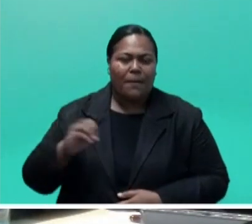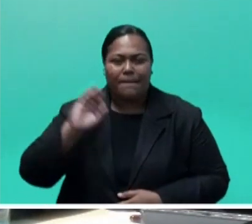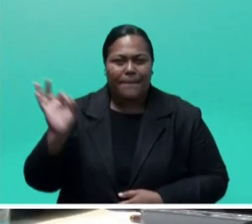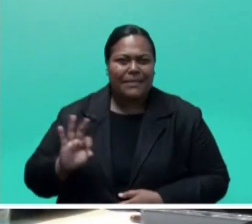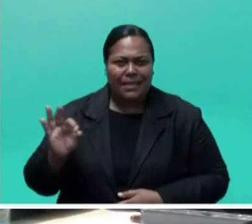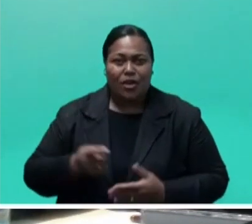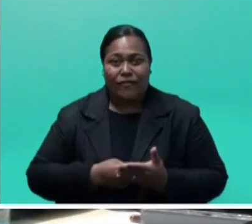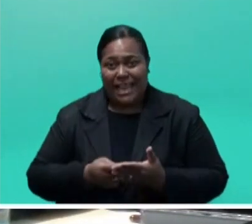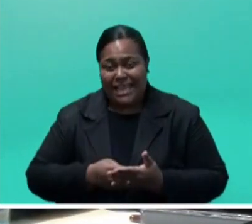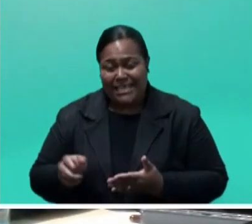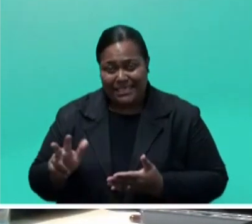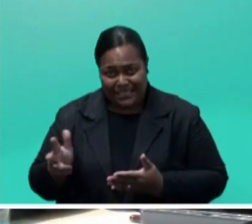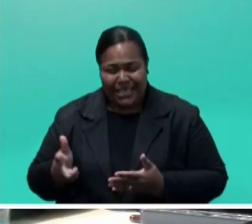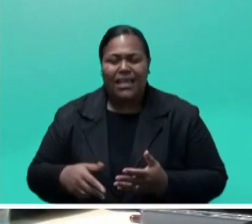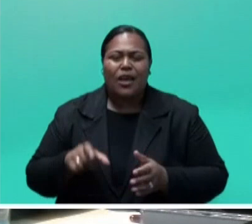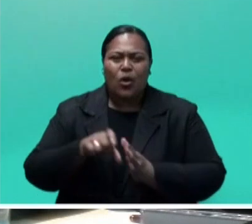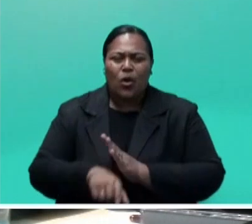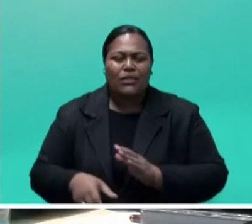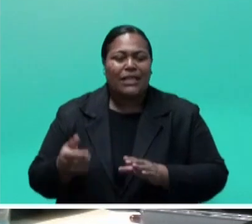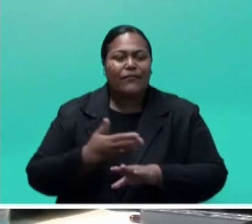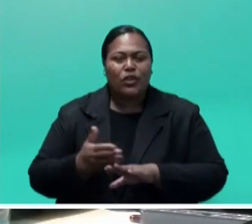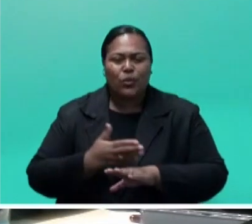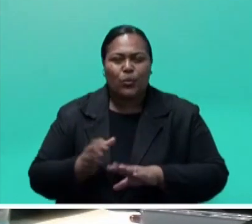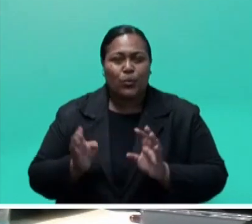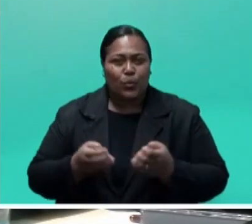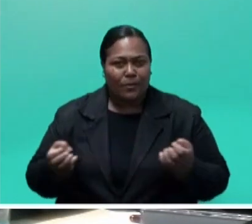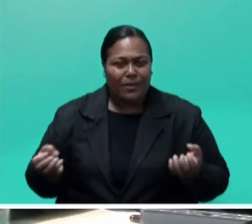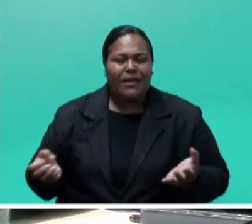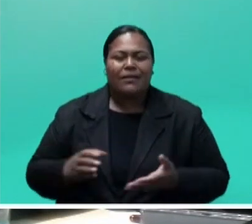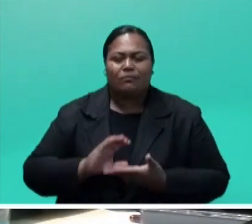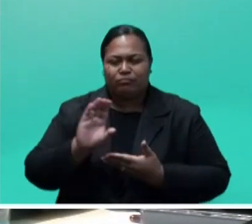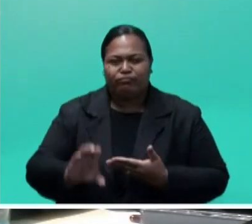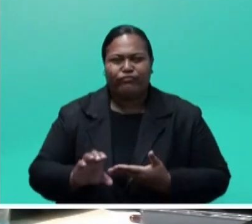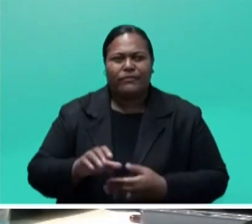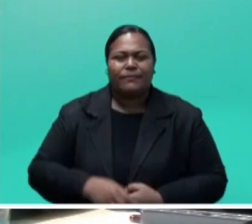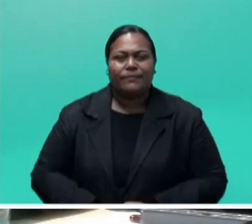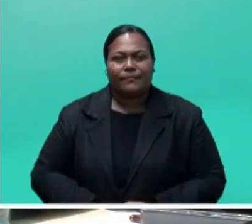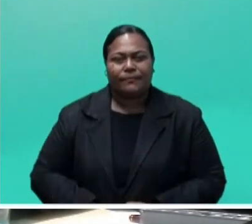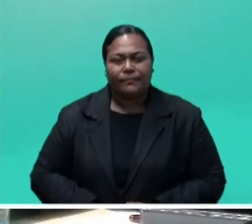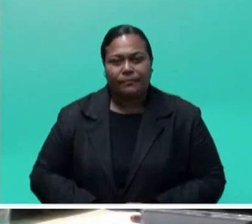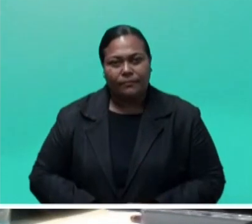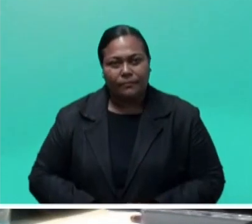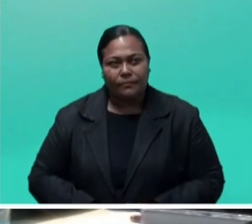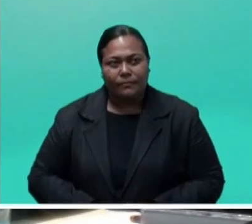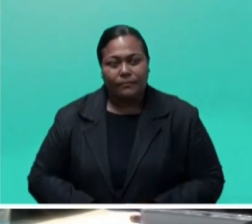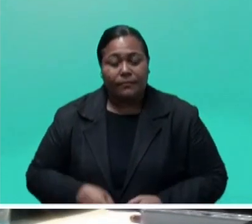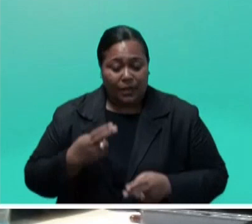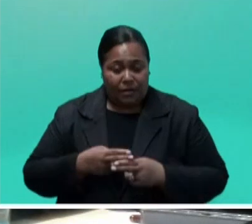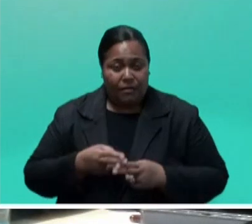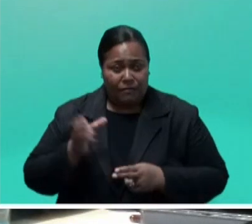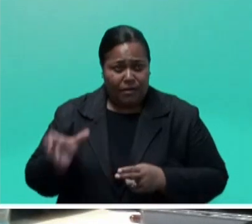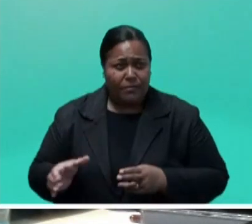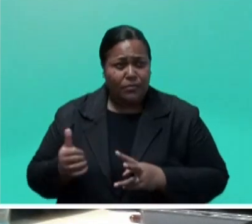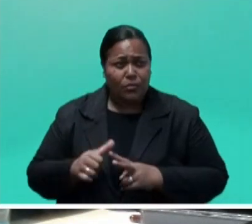renewal cost and purchase of new farmers with a maximum grant of 10,000 per farmer. These farmers were also assisted